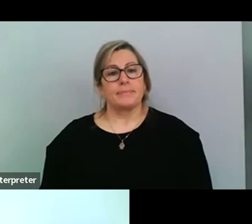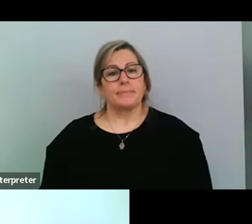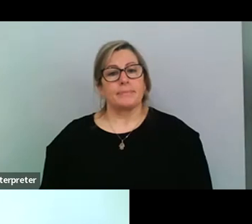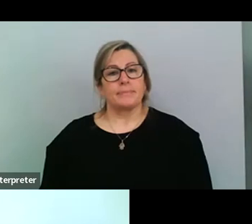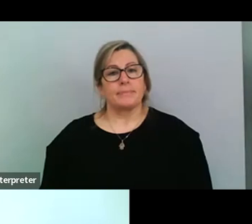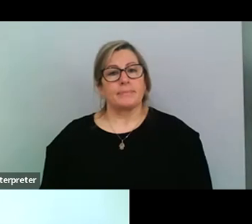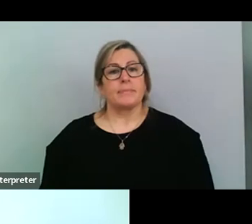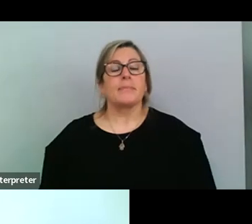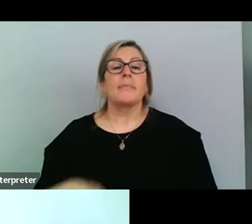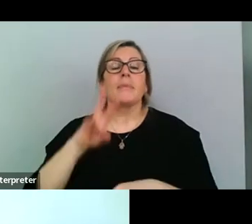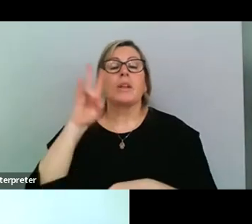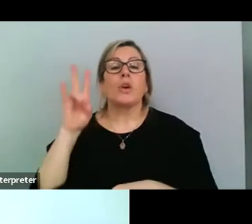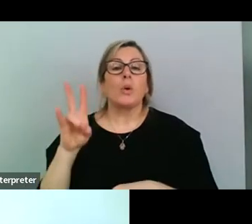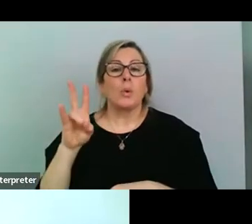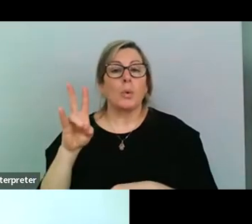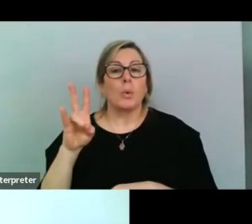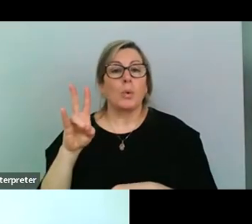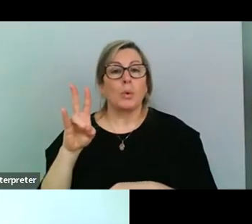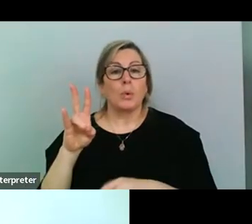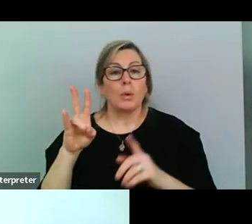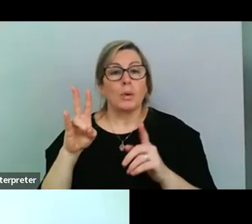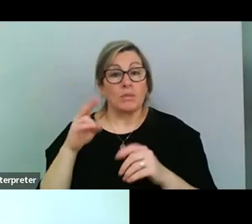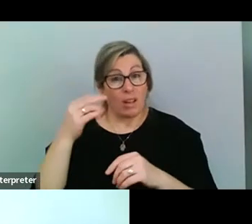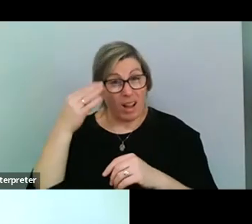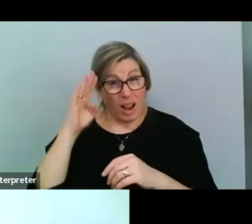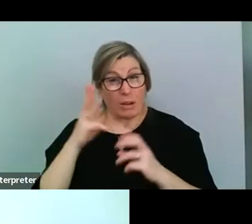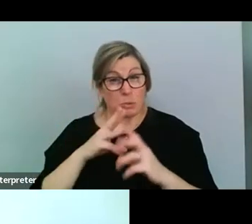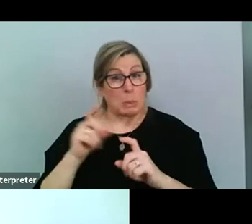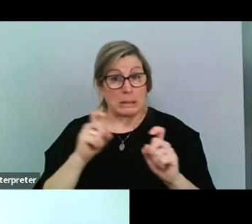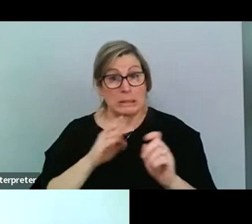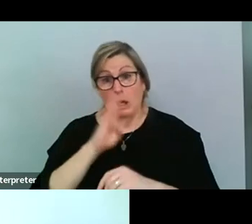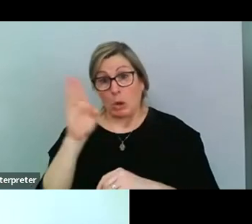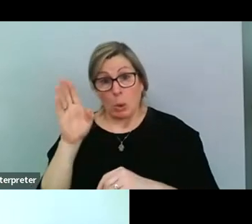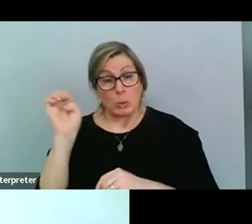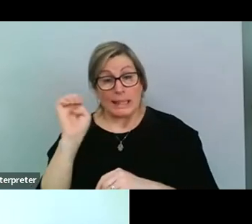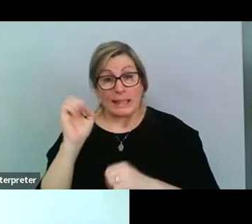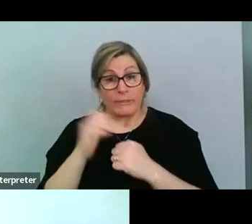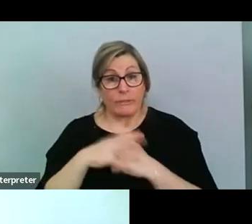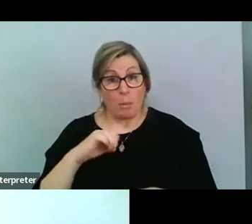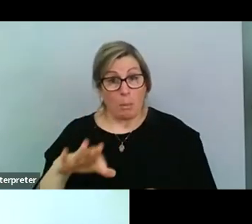And there was a question there earlier, are Irish women still traveling to England for abortions? And yes.